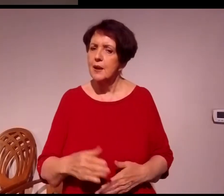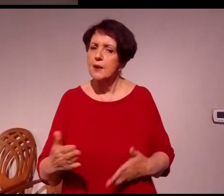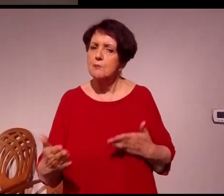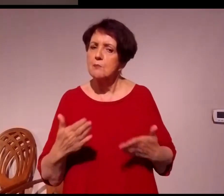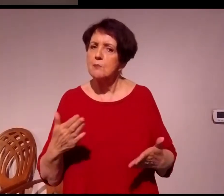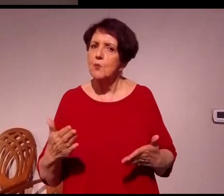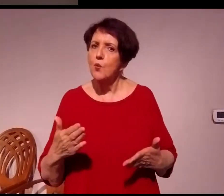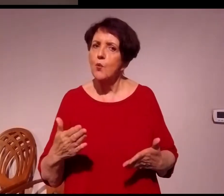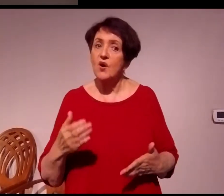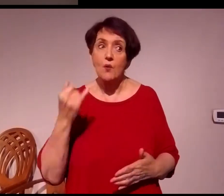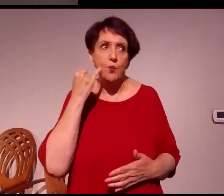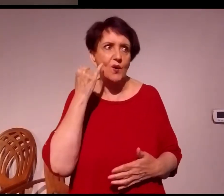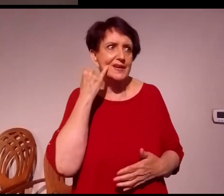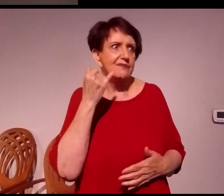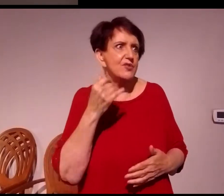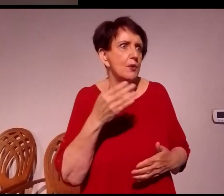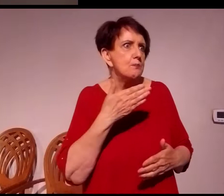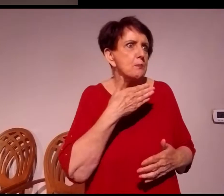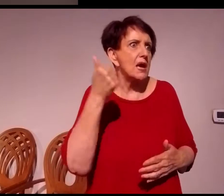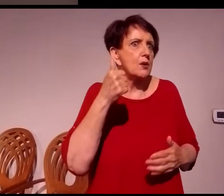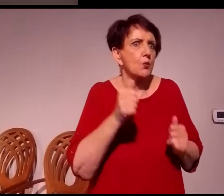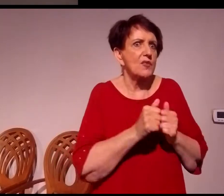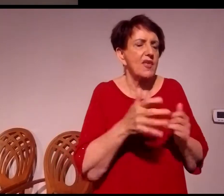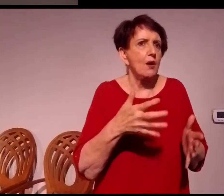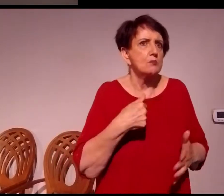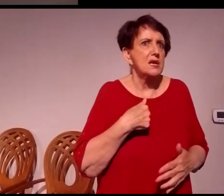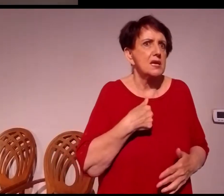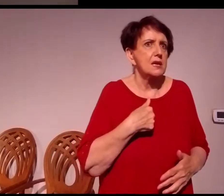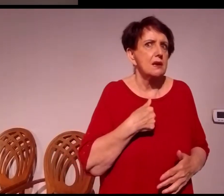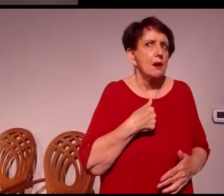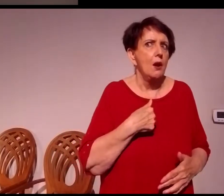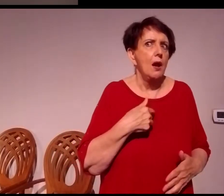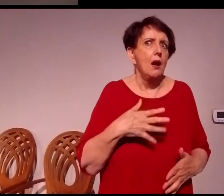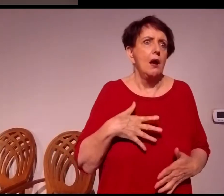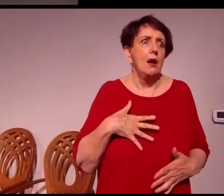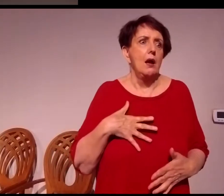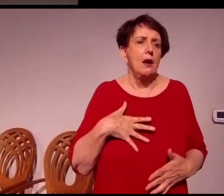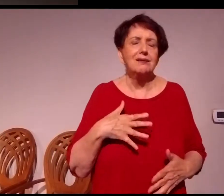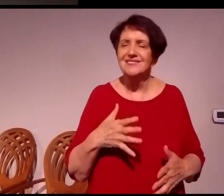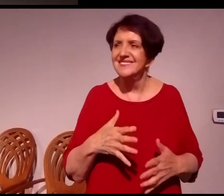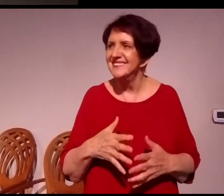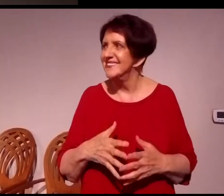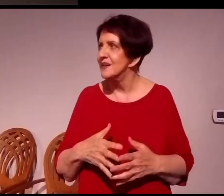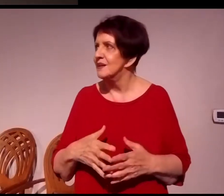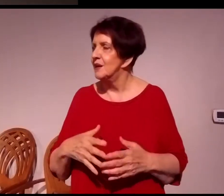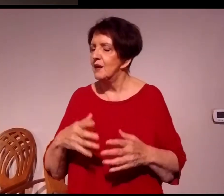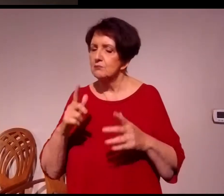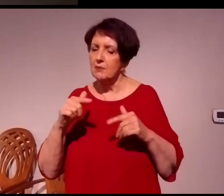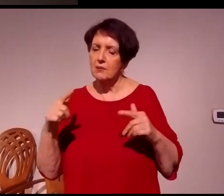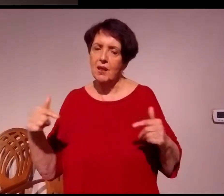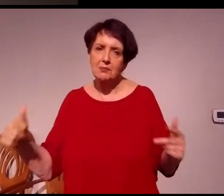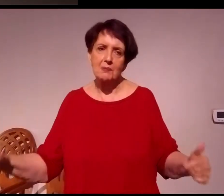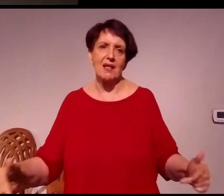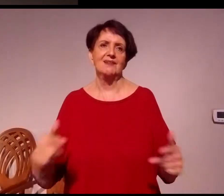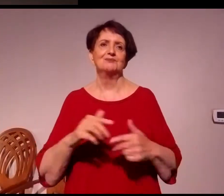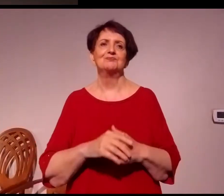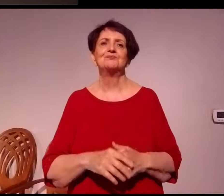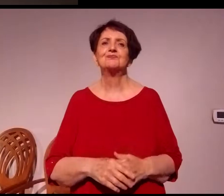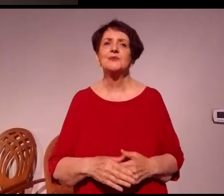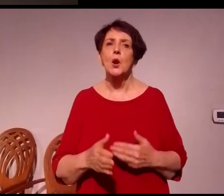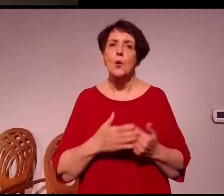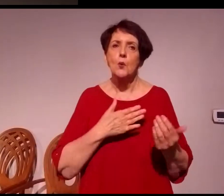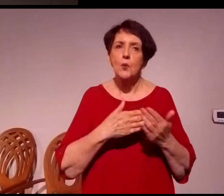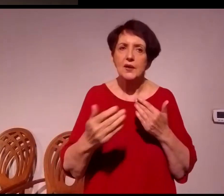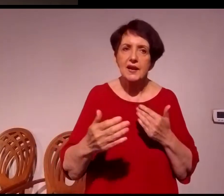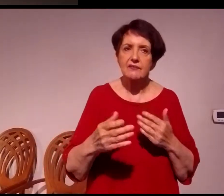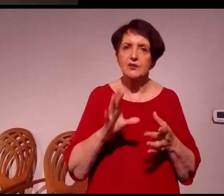What if they're better without me? Oh, I don't want them to have that experience. Right? Blah, blah, blah, blah, blah, blah, blah, blah, blah. Whatever it is,